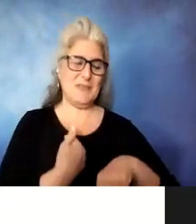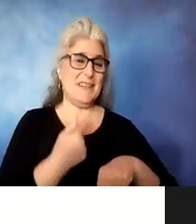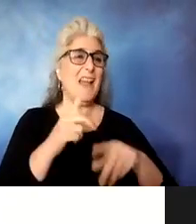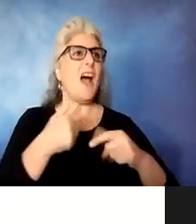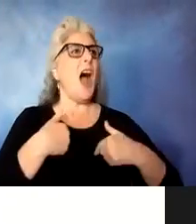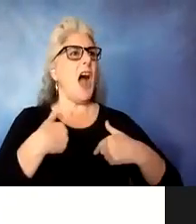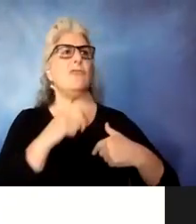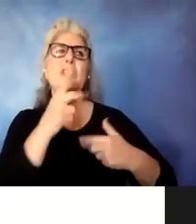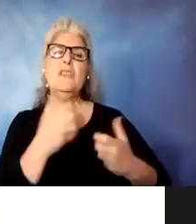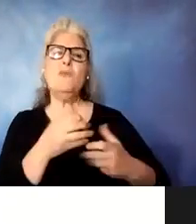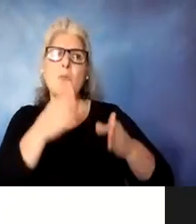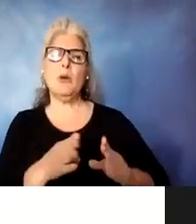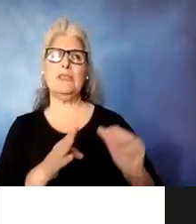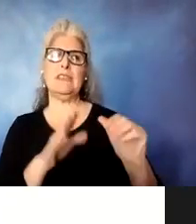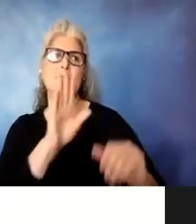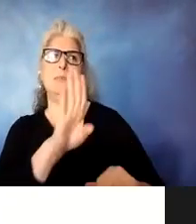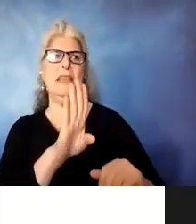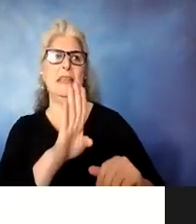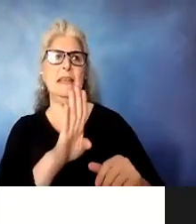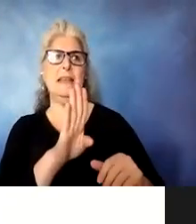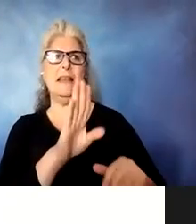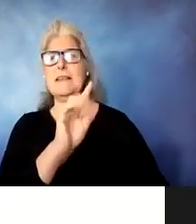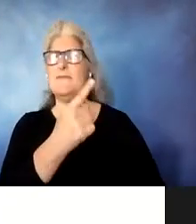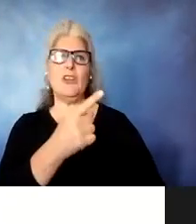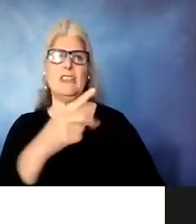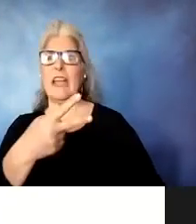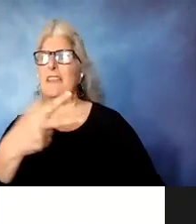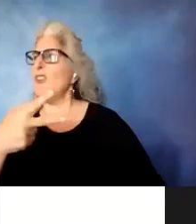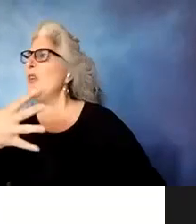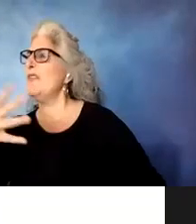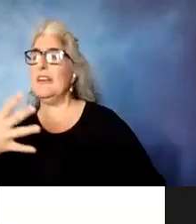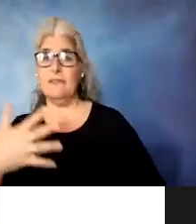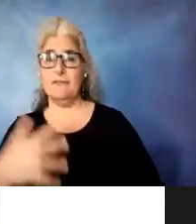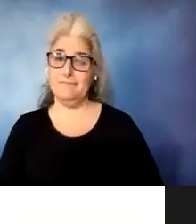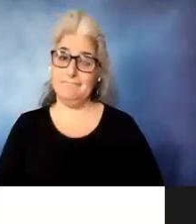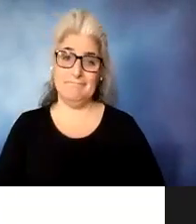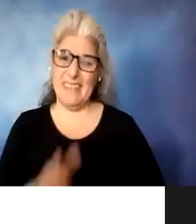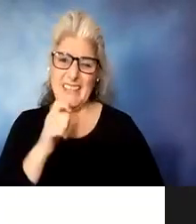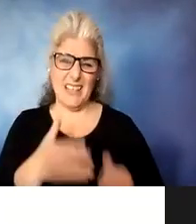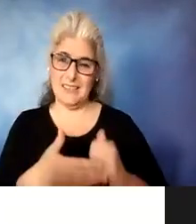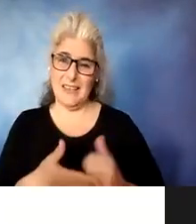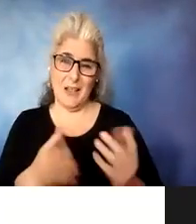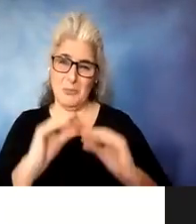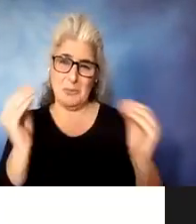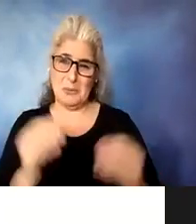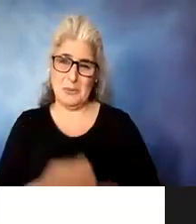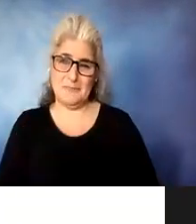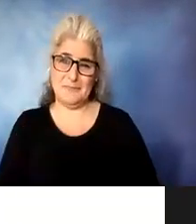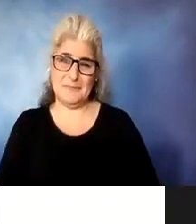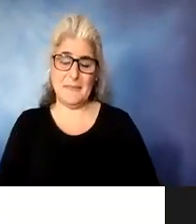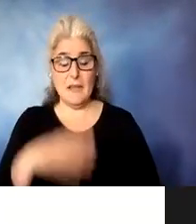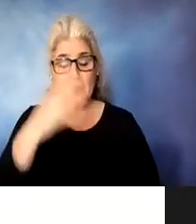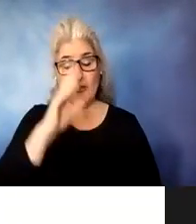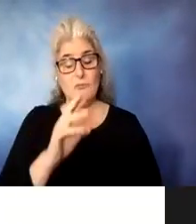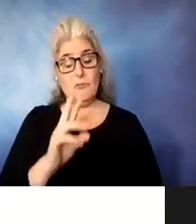5. There is no benefit to ranking your favorite candidate for multiple rankings. Because of the way that ranked choice